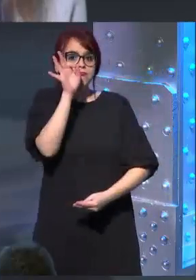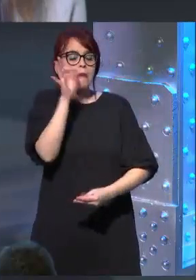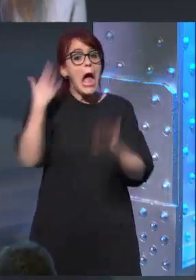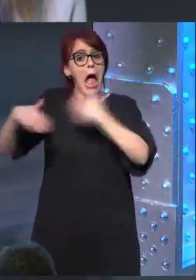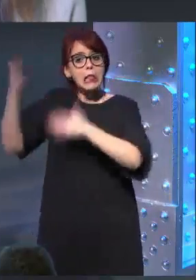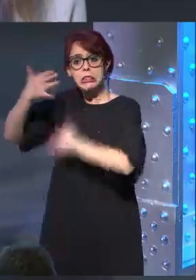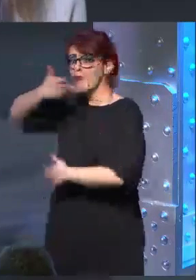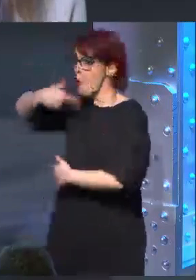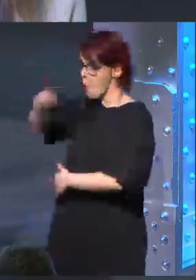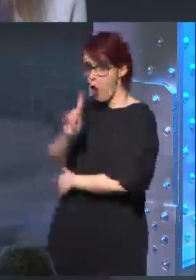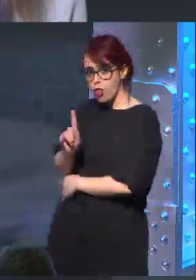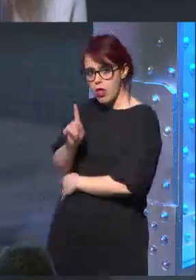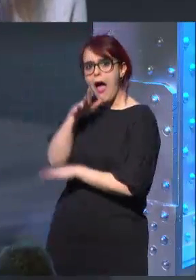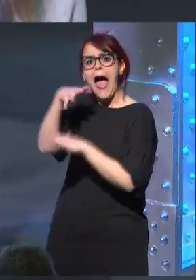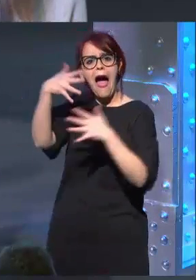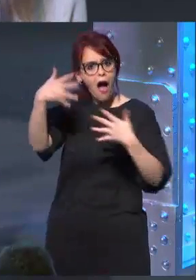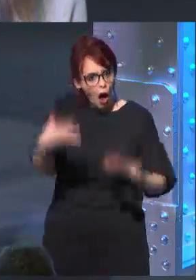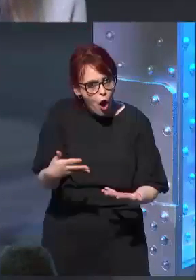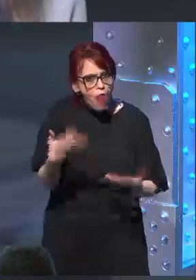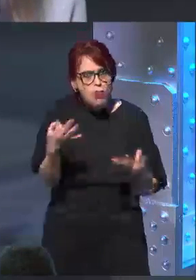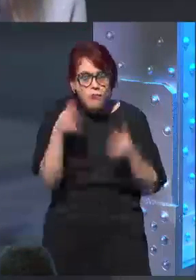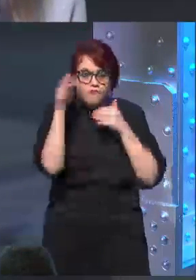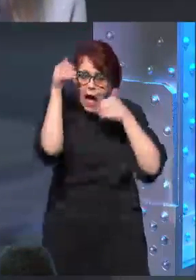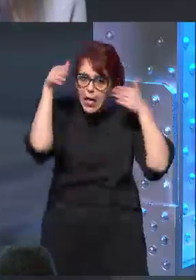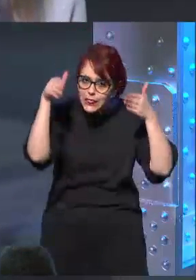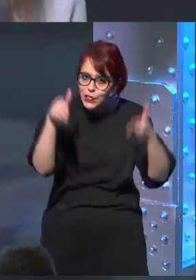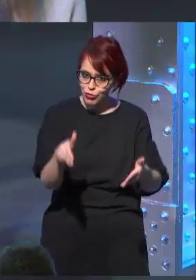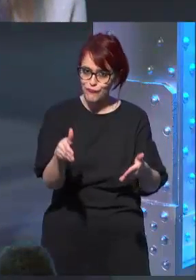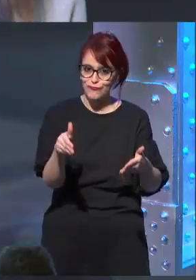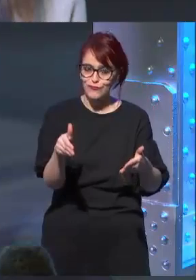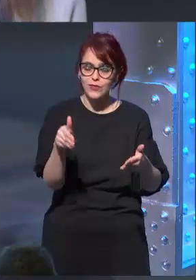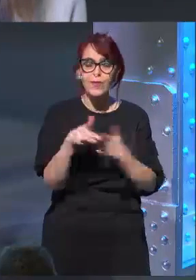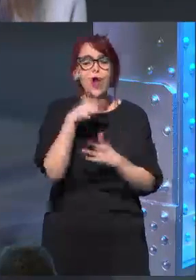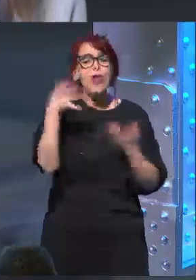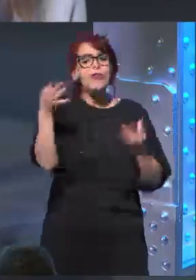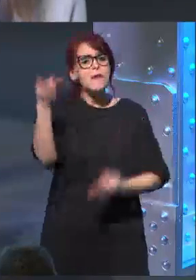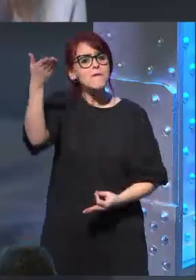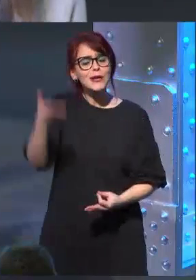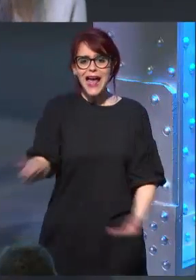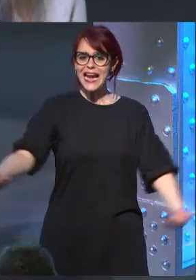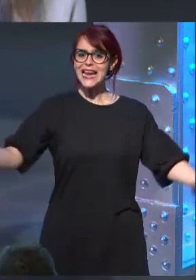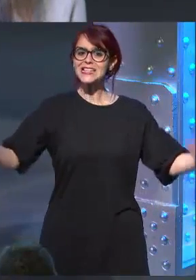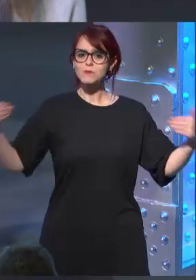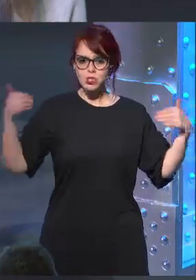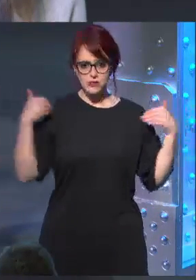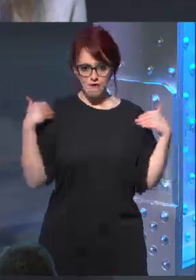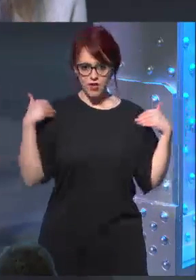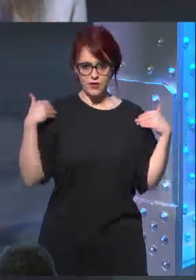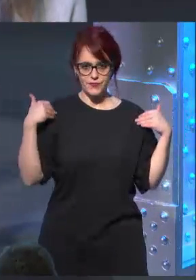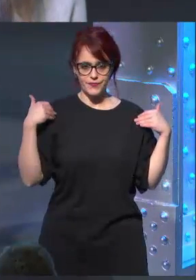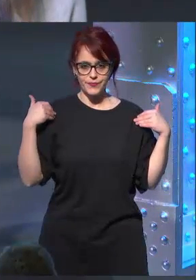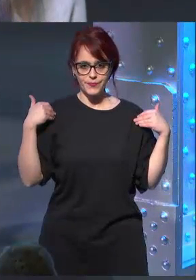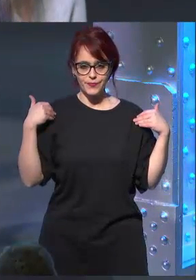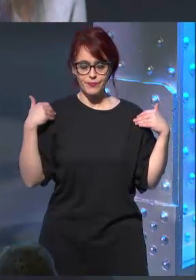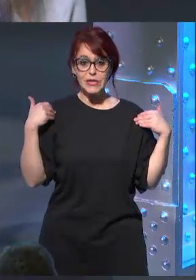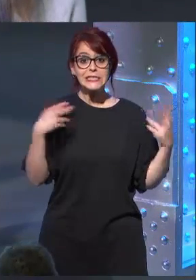that make us take into account certain things that we didn't take into account before, or not as much. The key word here is